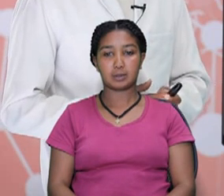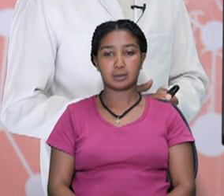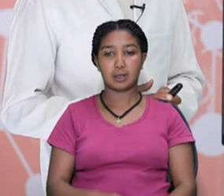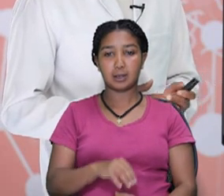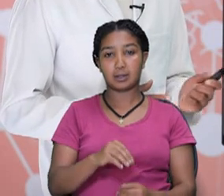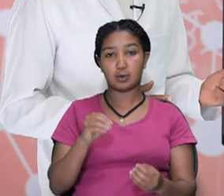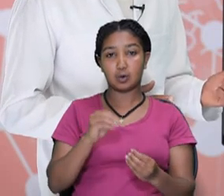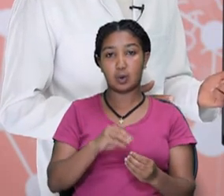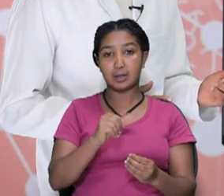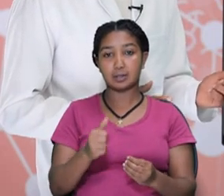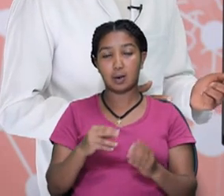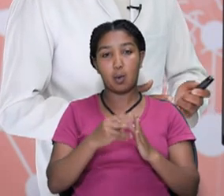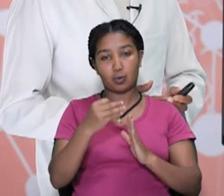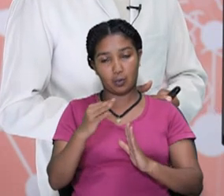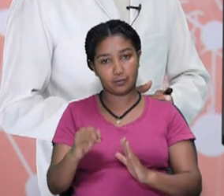Also,